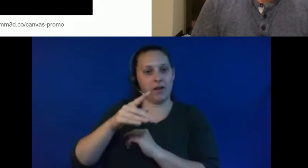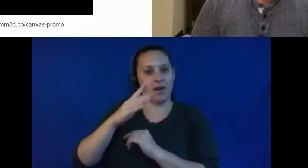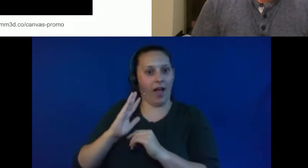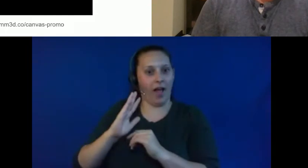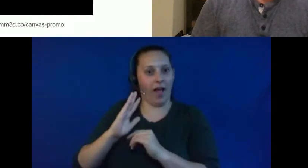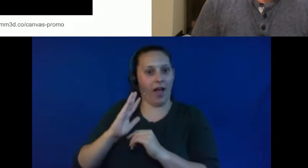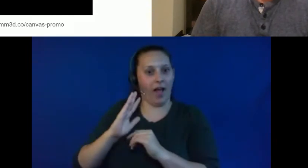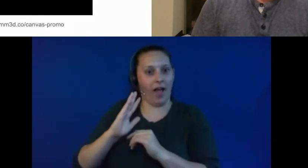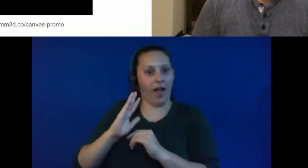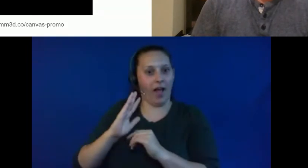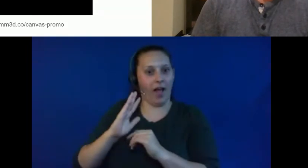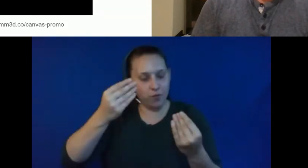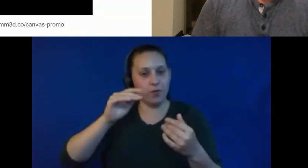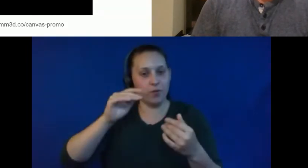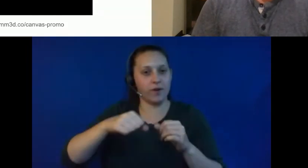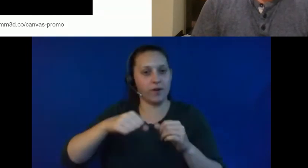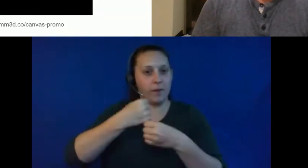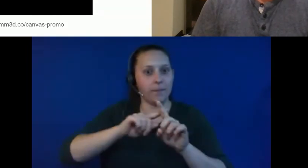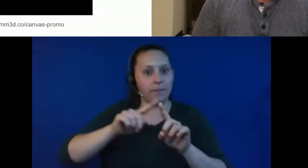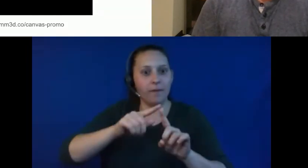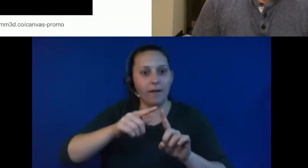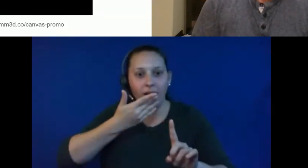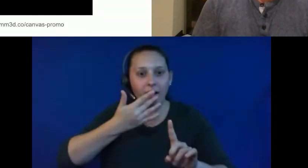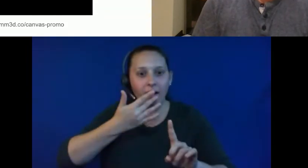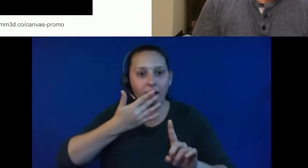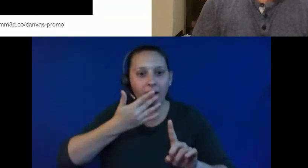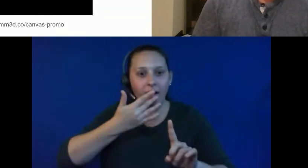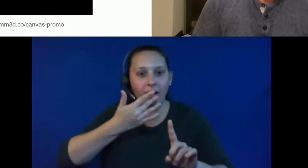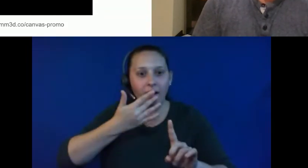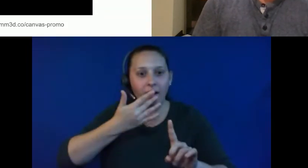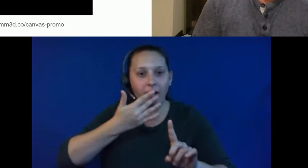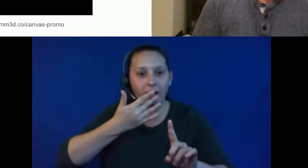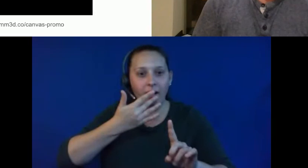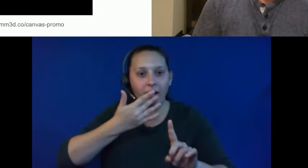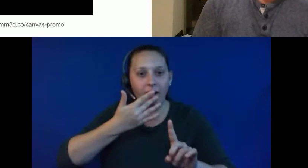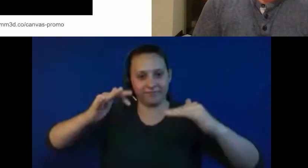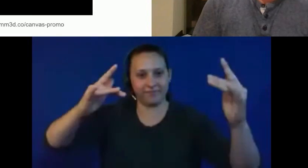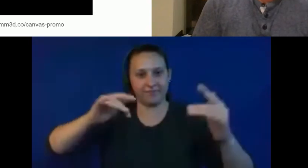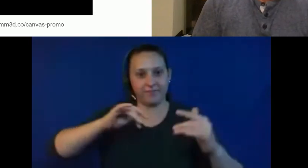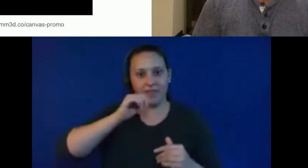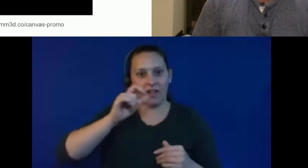actually create a multicolored or multi-material model without having to split up the model in a different